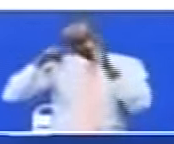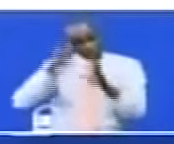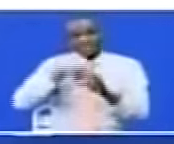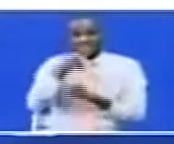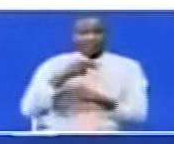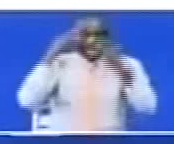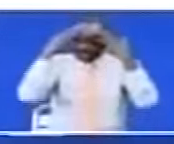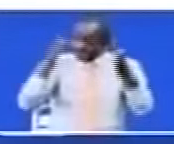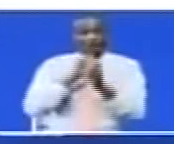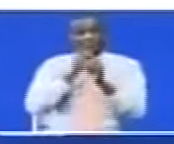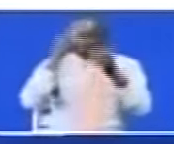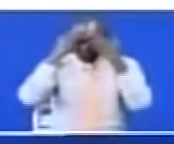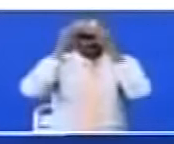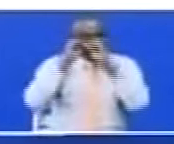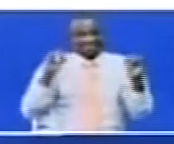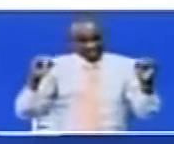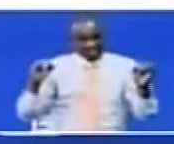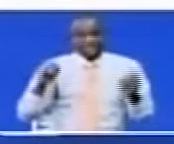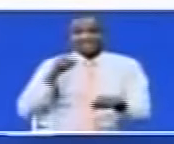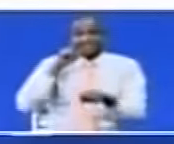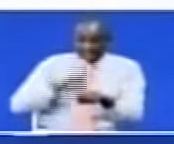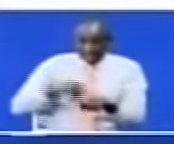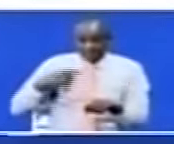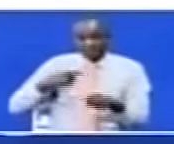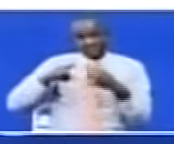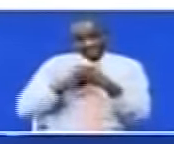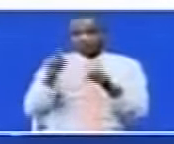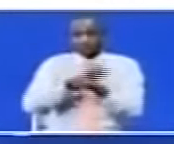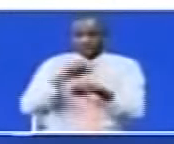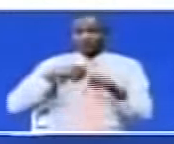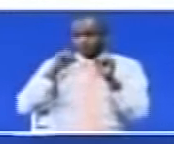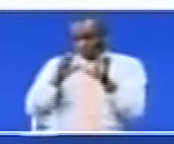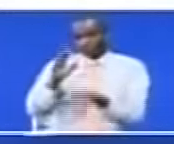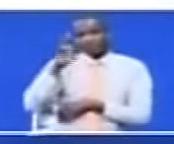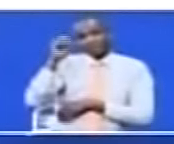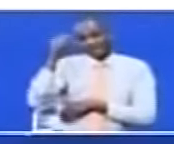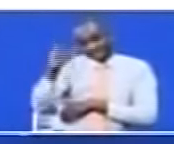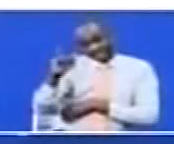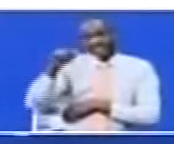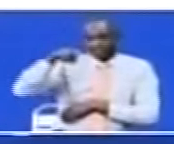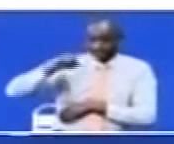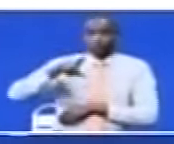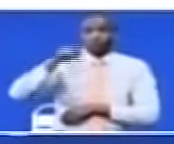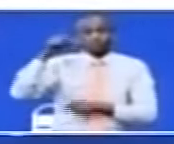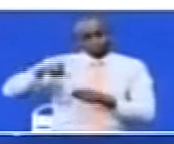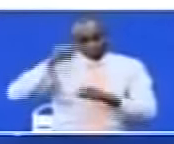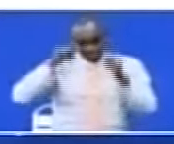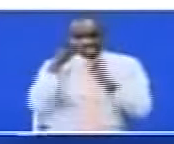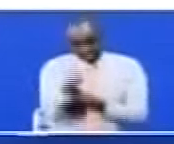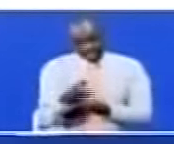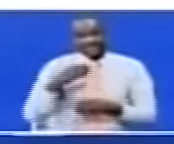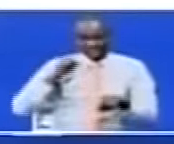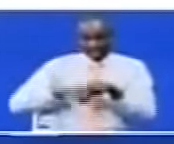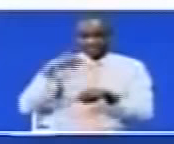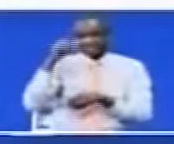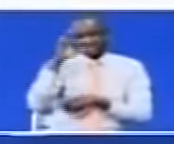sikuwa najua kitu yote. Vile nilianza kutrainiwa na Coach Mary, ndio saa tukachaguliwa, ndio saa kukuja